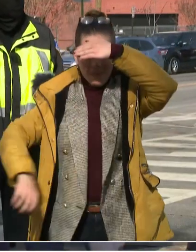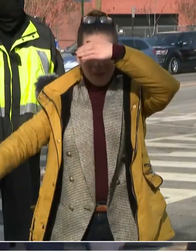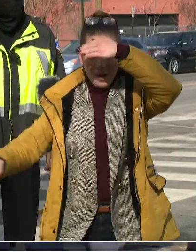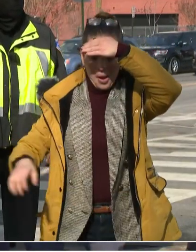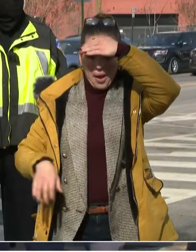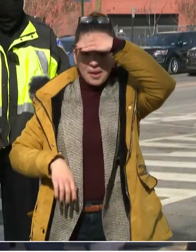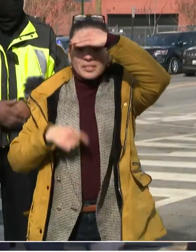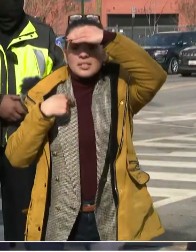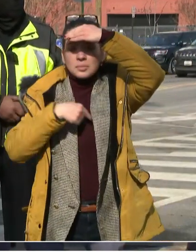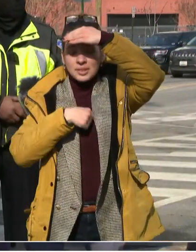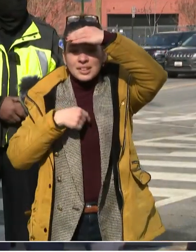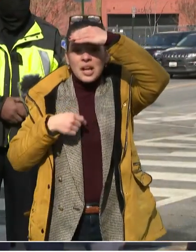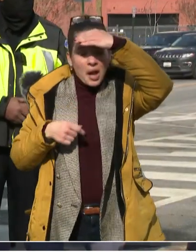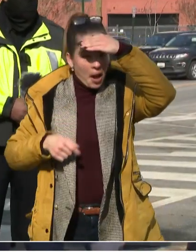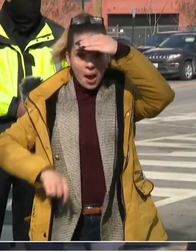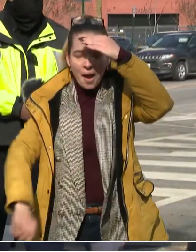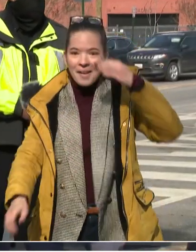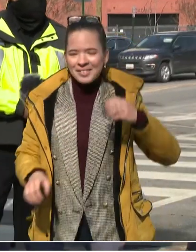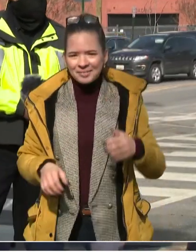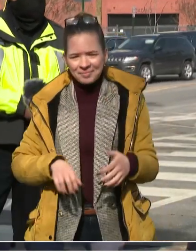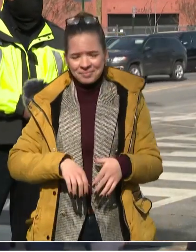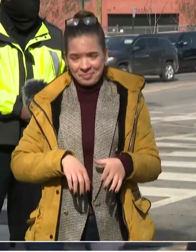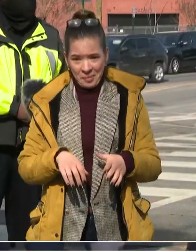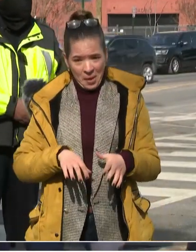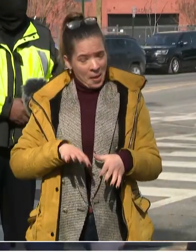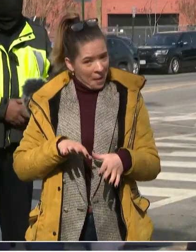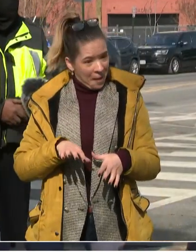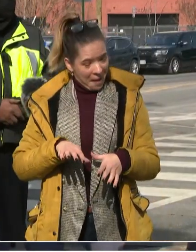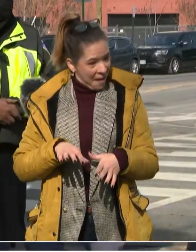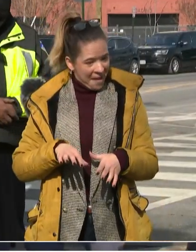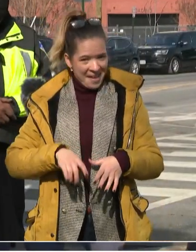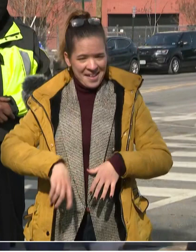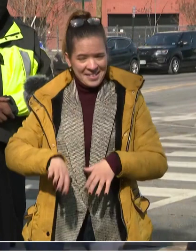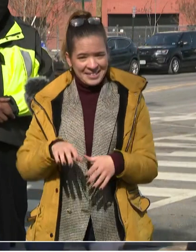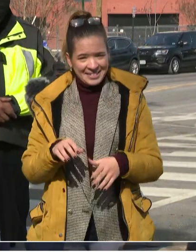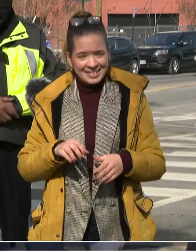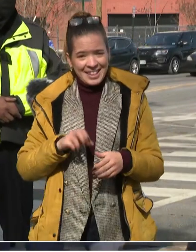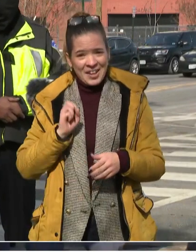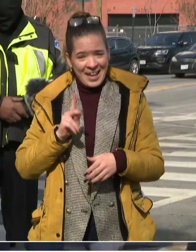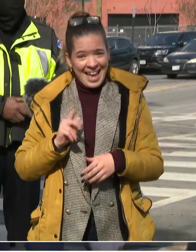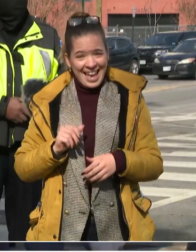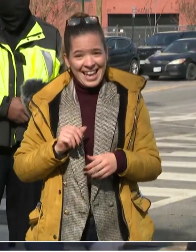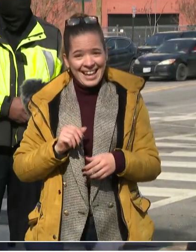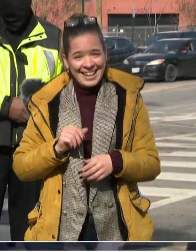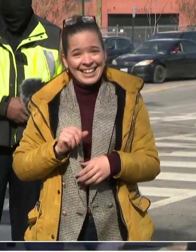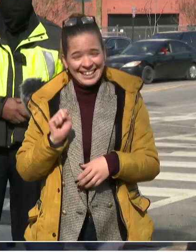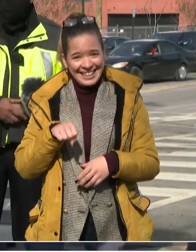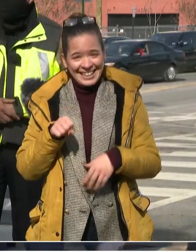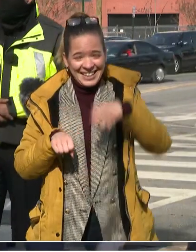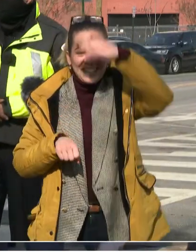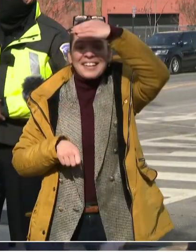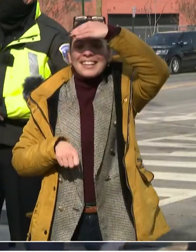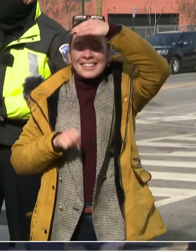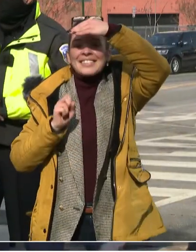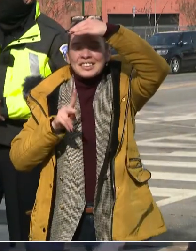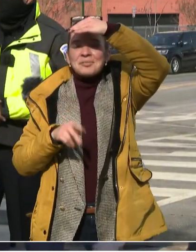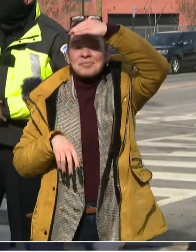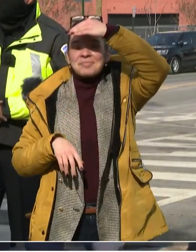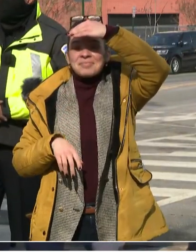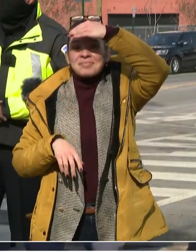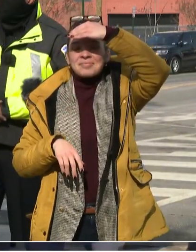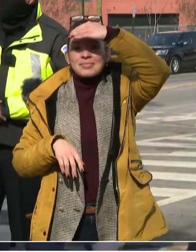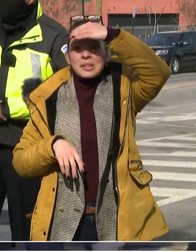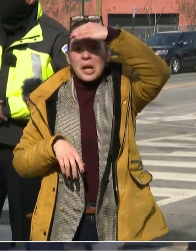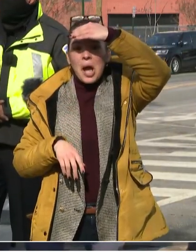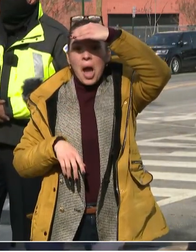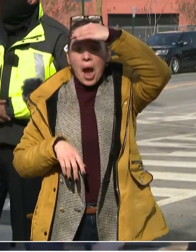they need, that we make the mental health care available to them, that the programming's there. We also have to make sure that our parents have the tools that they